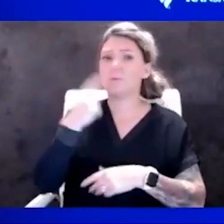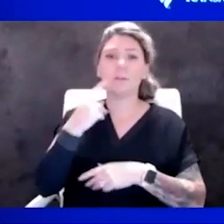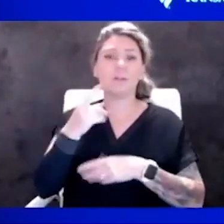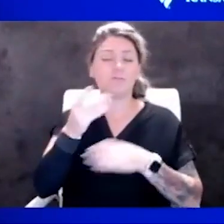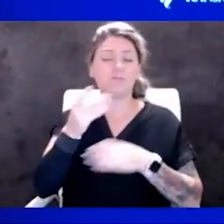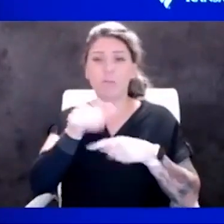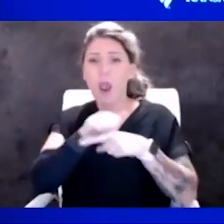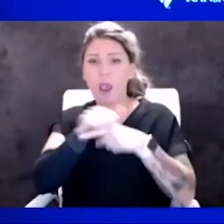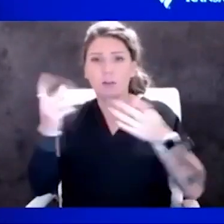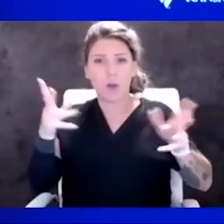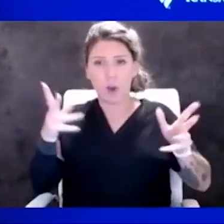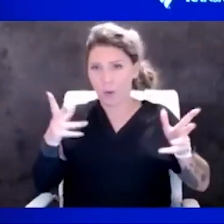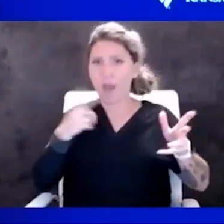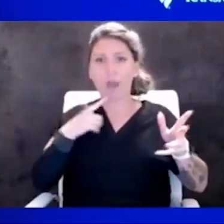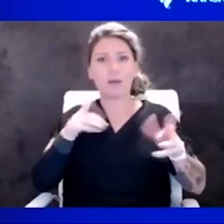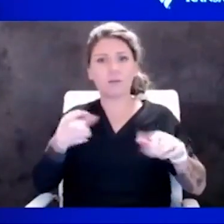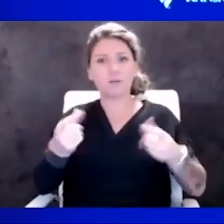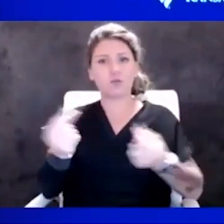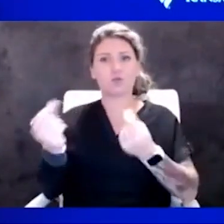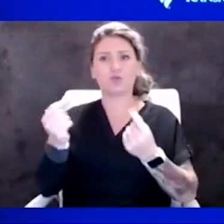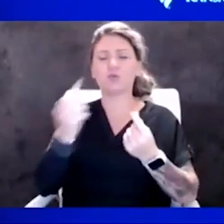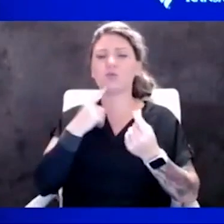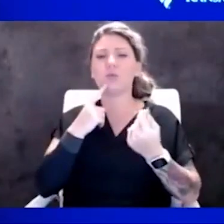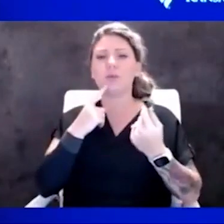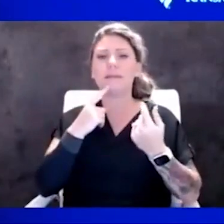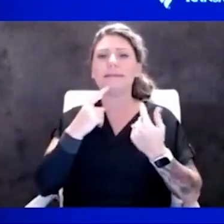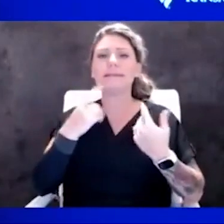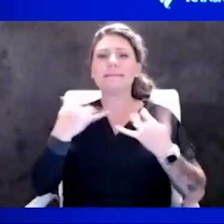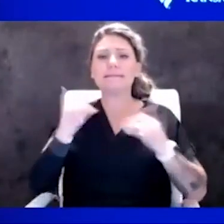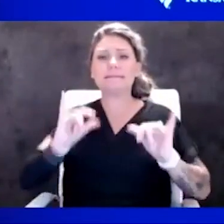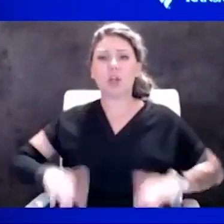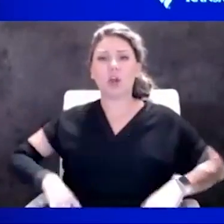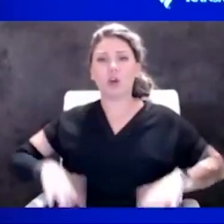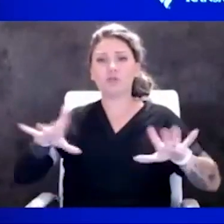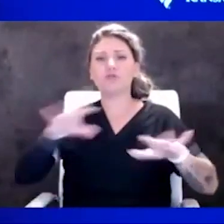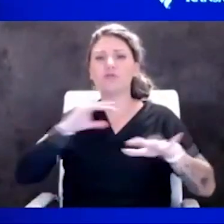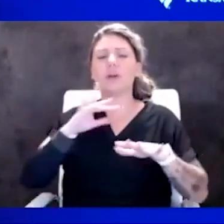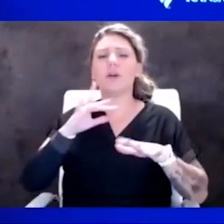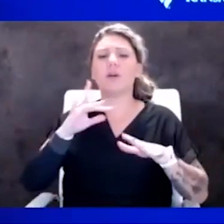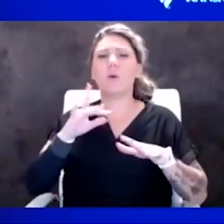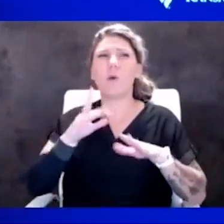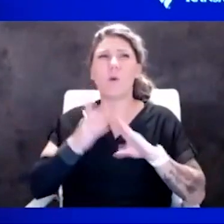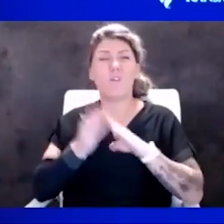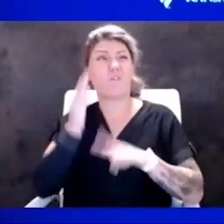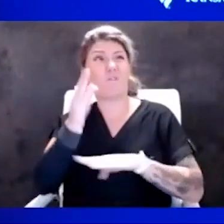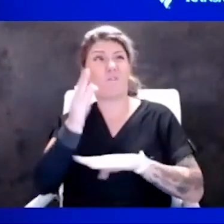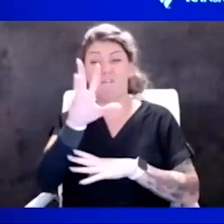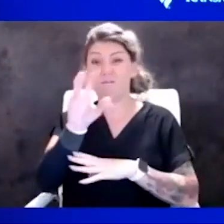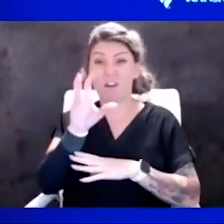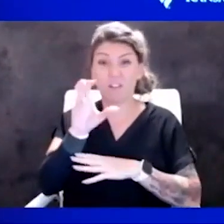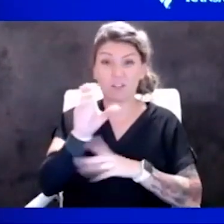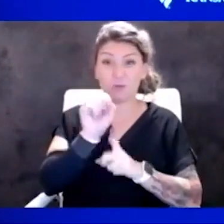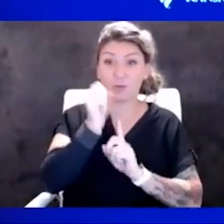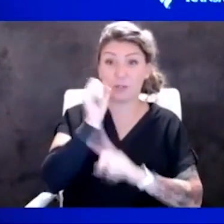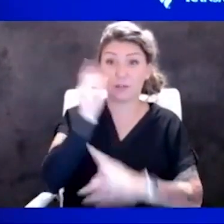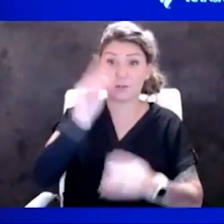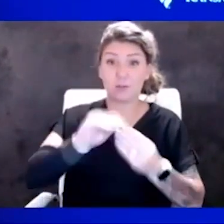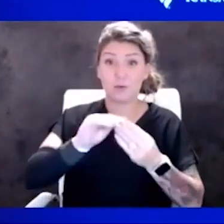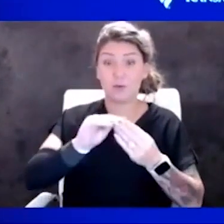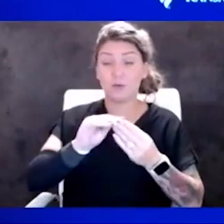continue to do it. You know, still Australia has just over 500 cases total of